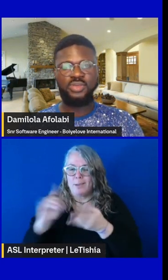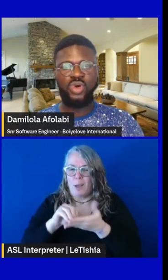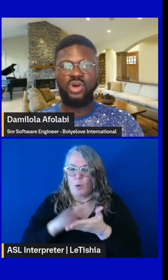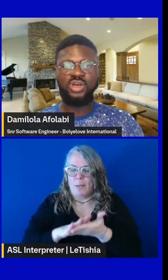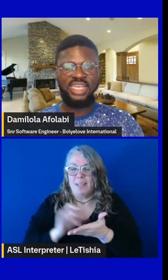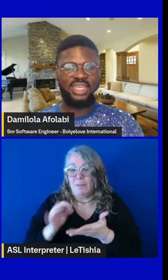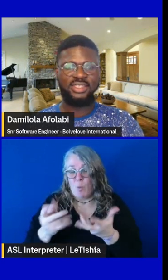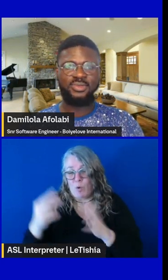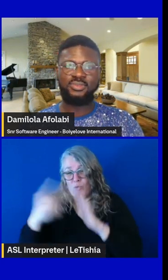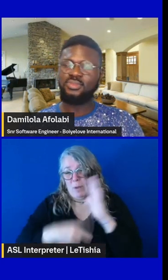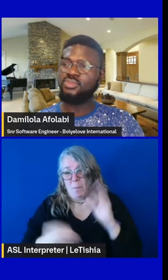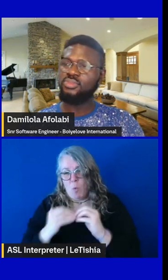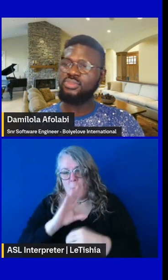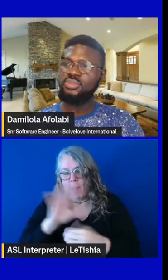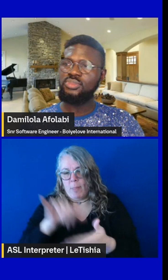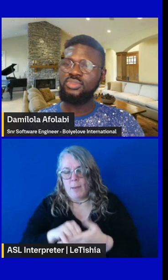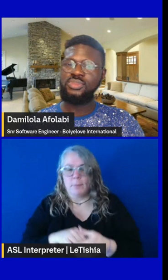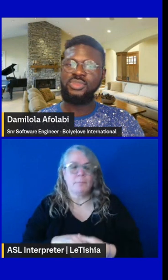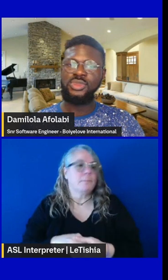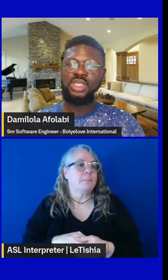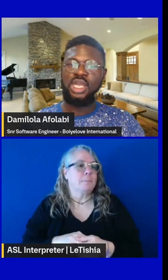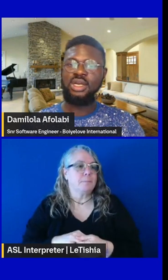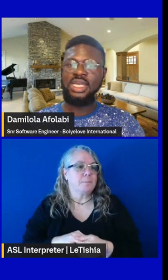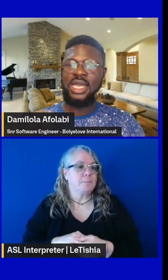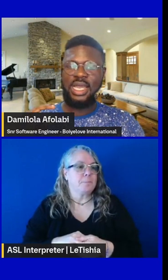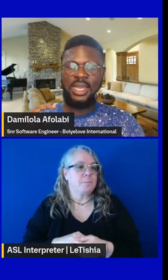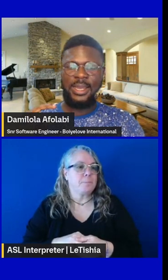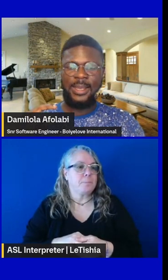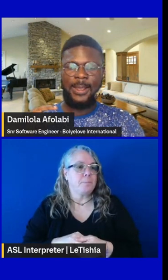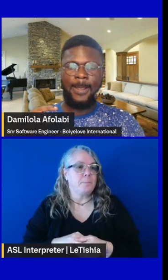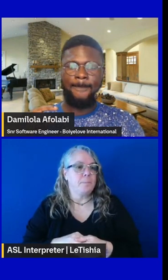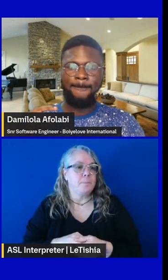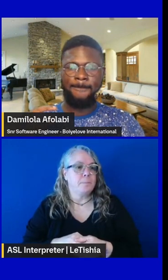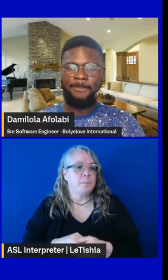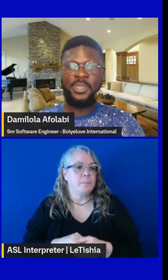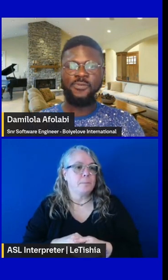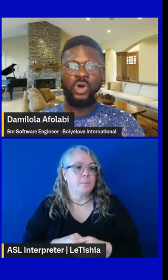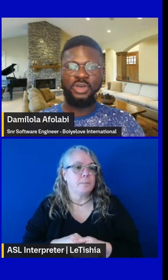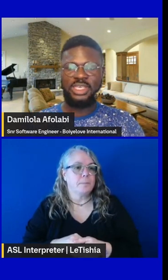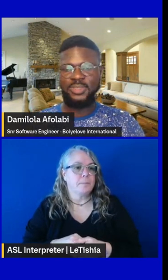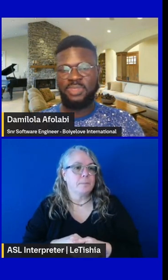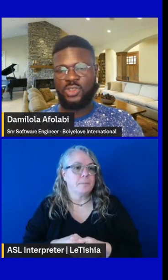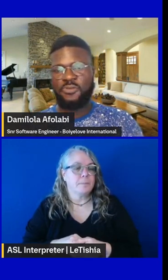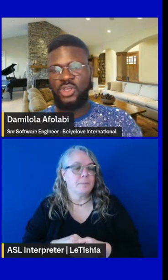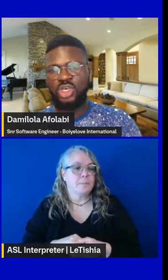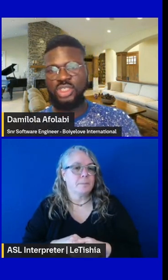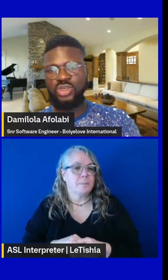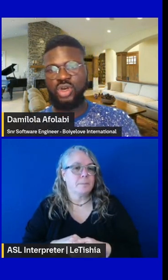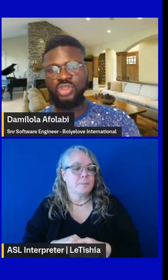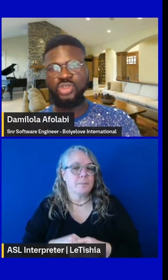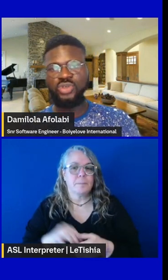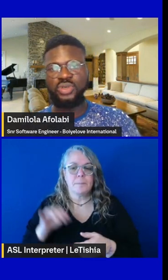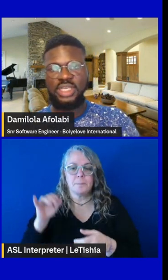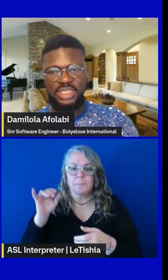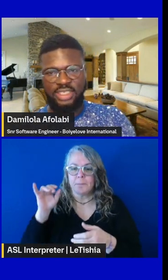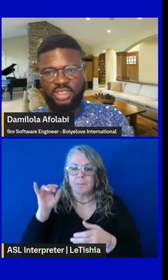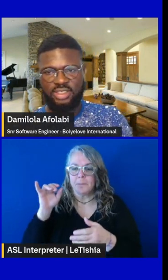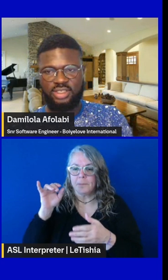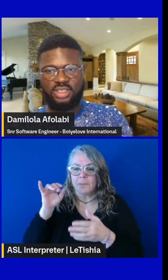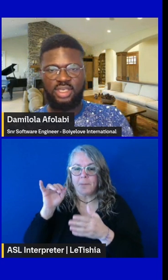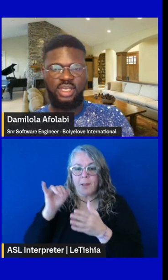read more on that. Another pitfall is misconfigured